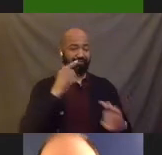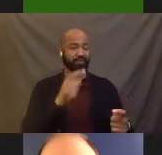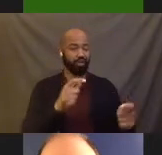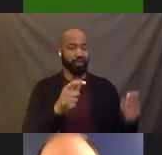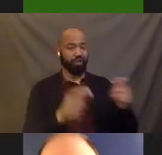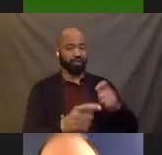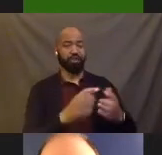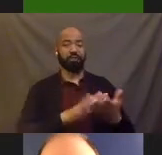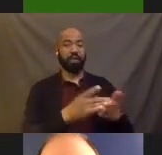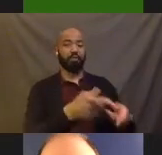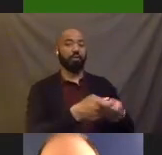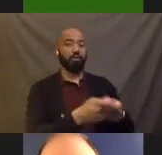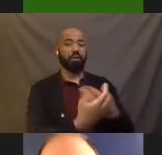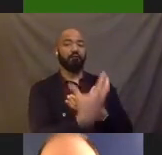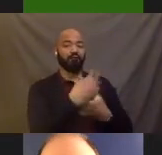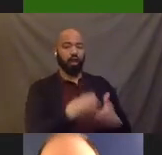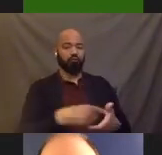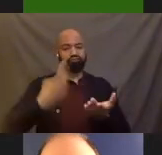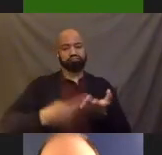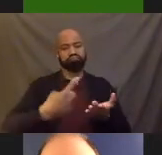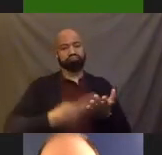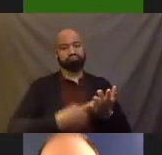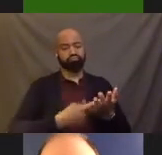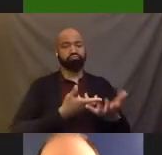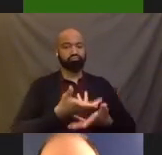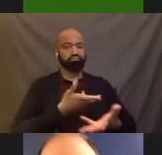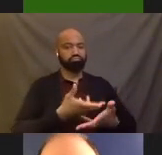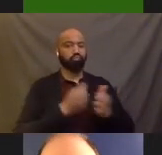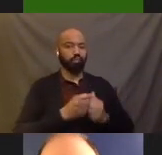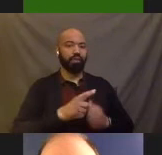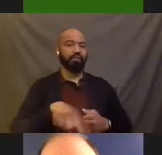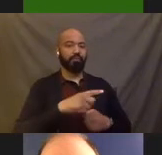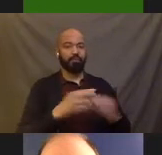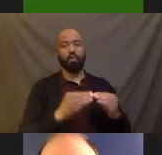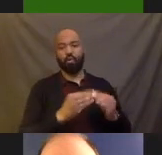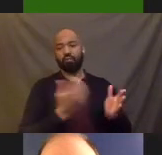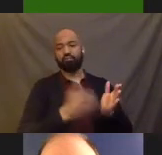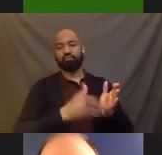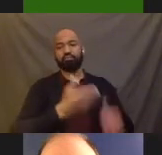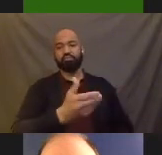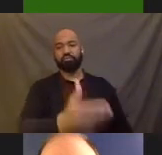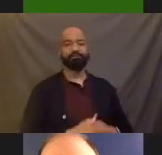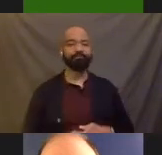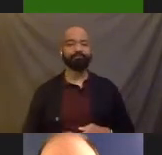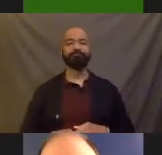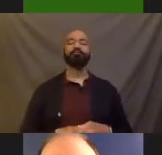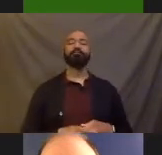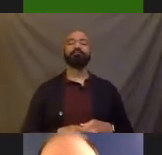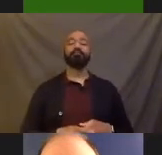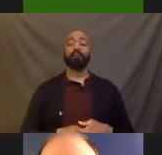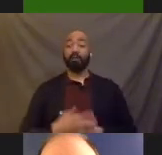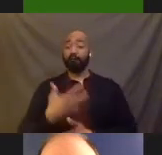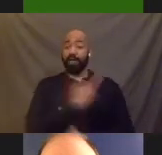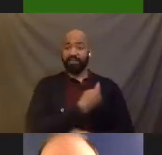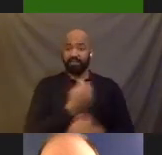more actively. So I just wanted to make sure I covered that. All right, so vaccine safety. How do we know that these are safe? That's such a